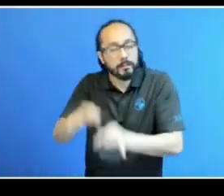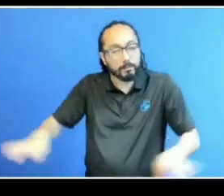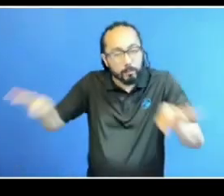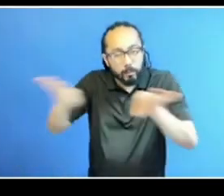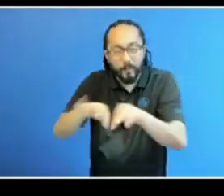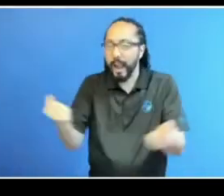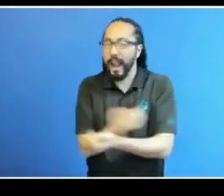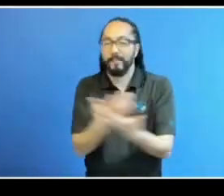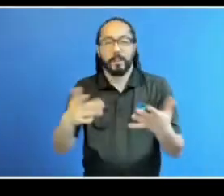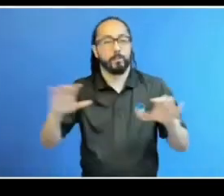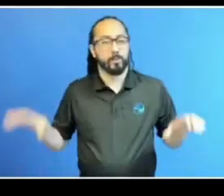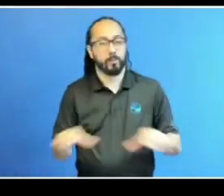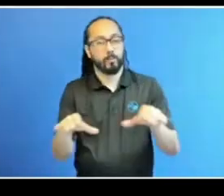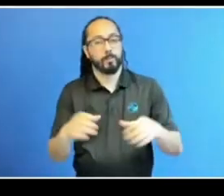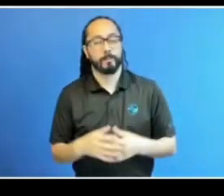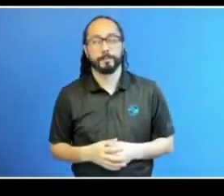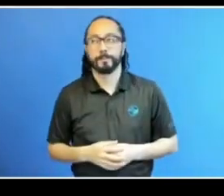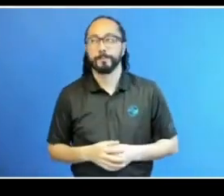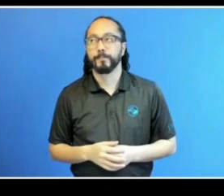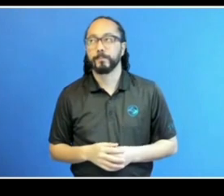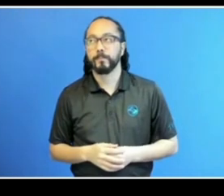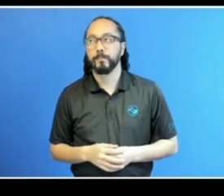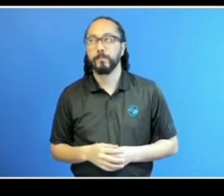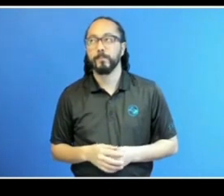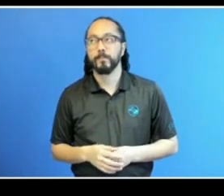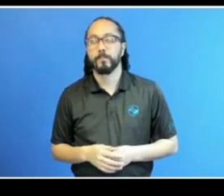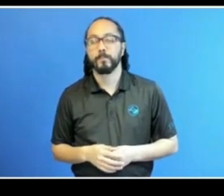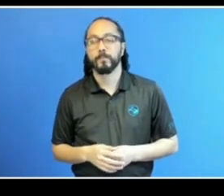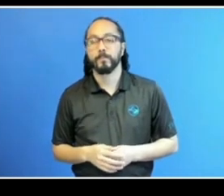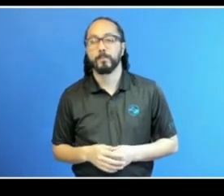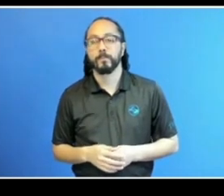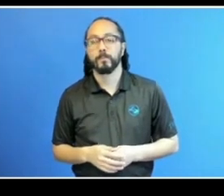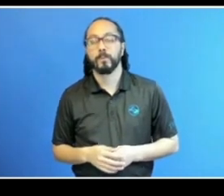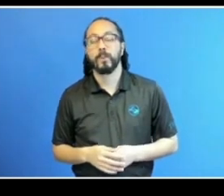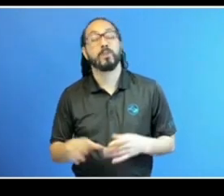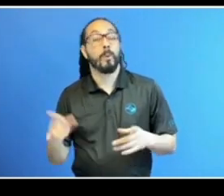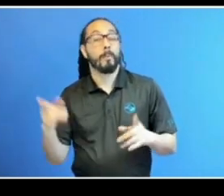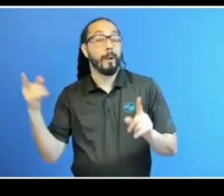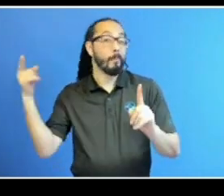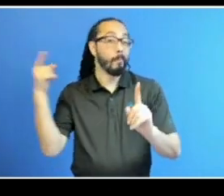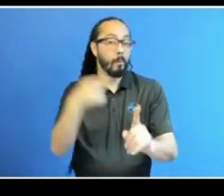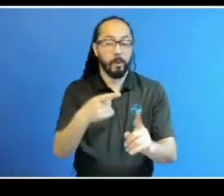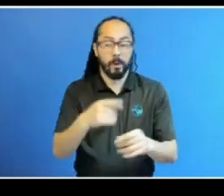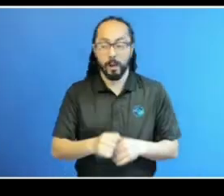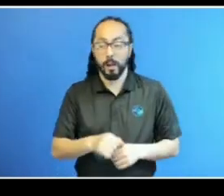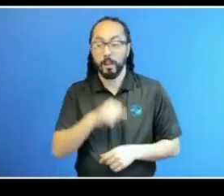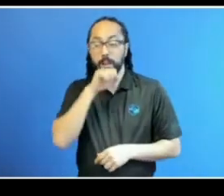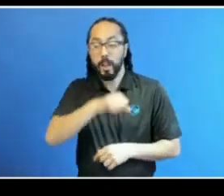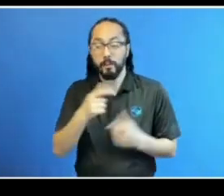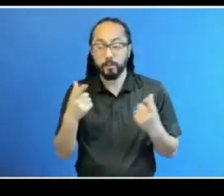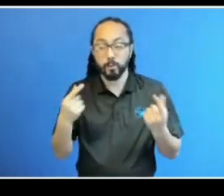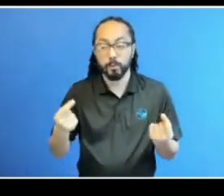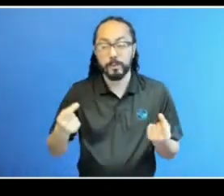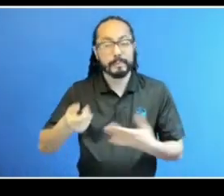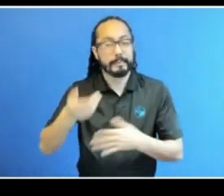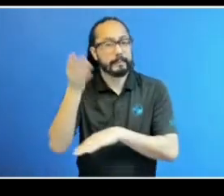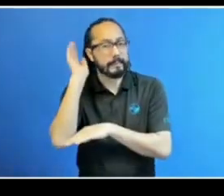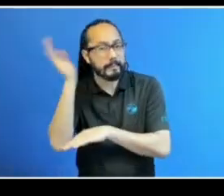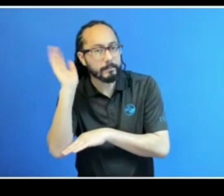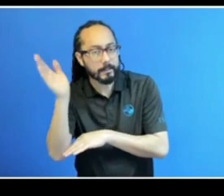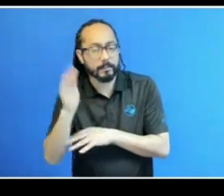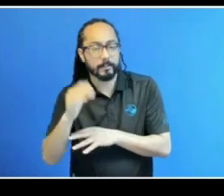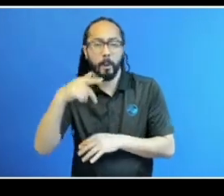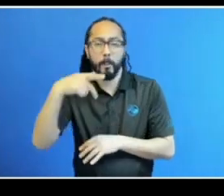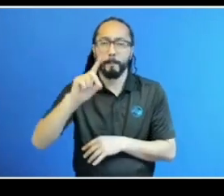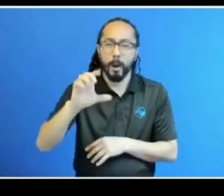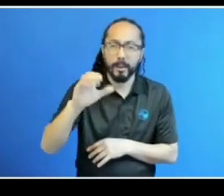right? And so getting back to it, I love speaking. I love doing the podcast. I love storytelling. And so